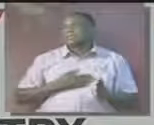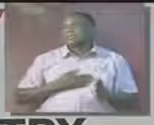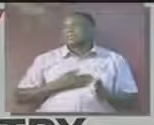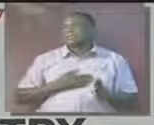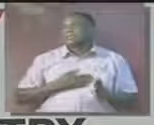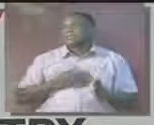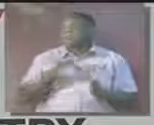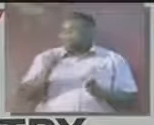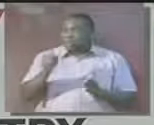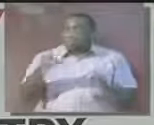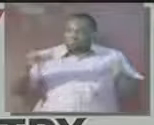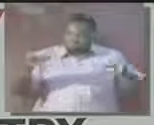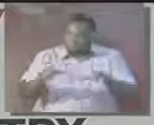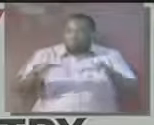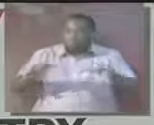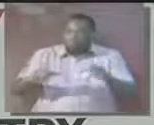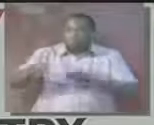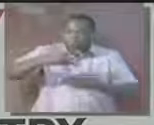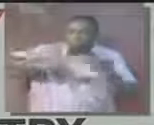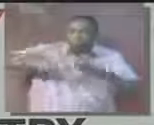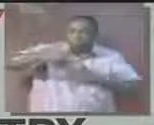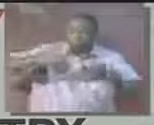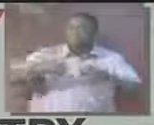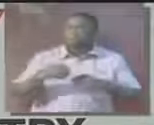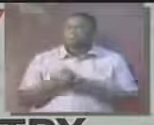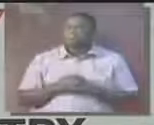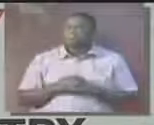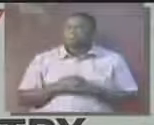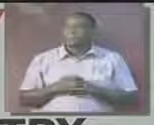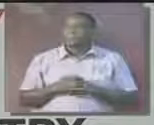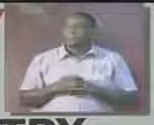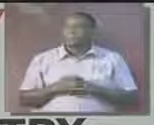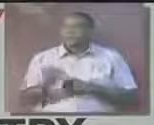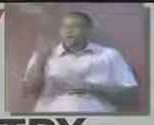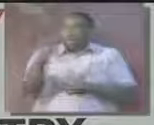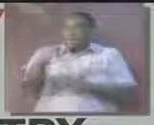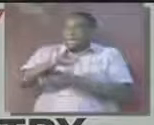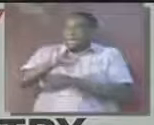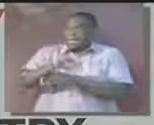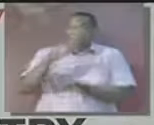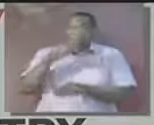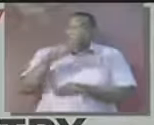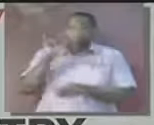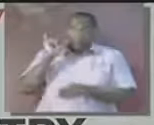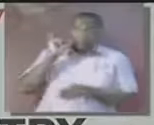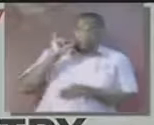yesterday, we had to ramp up our dialysis facilities in the Arima Hospital. We